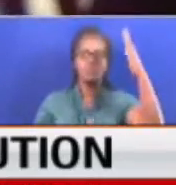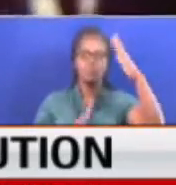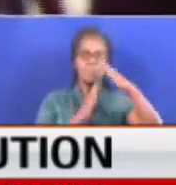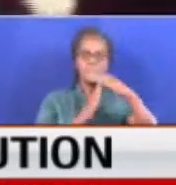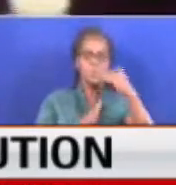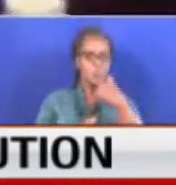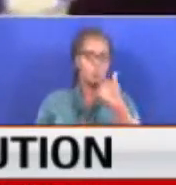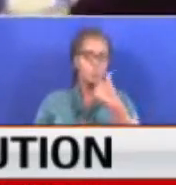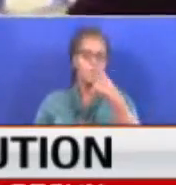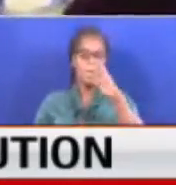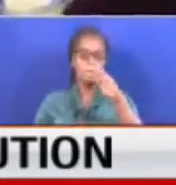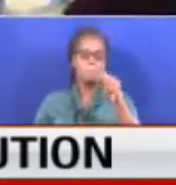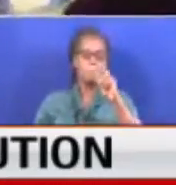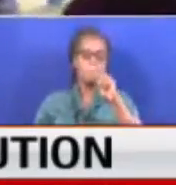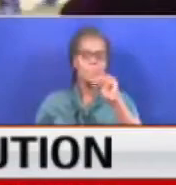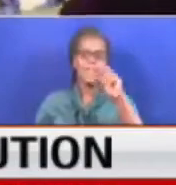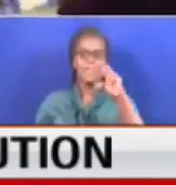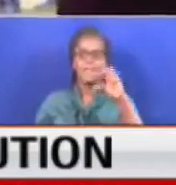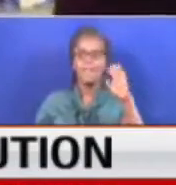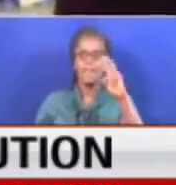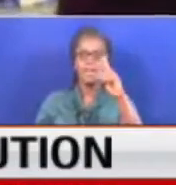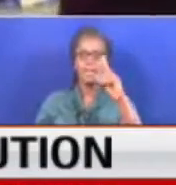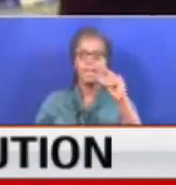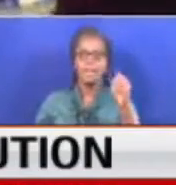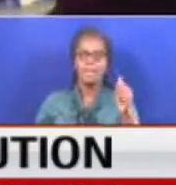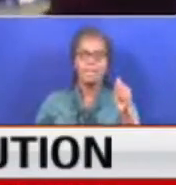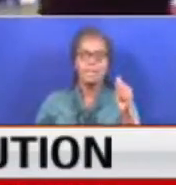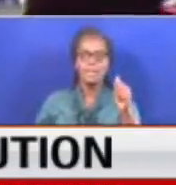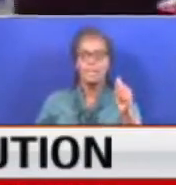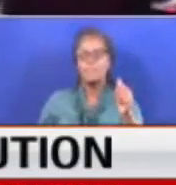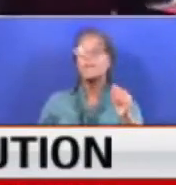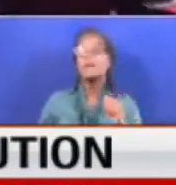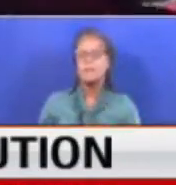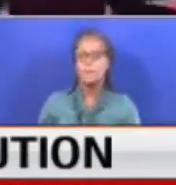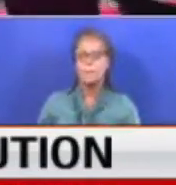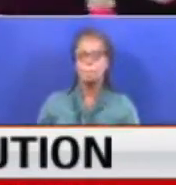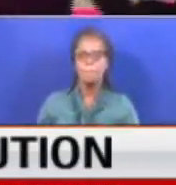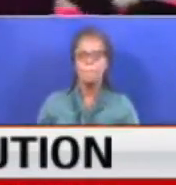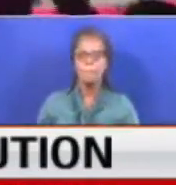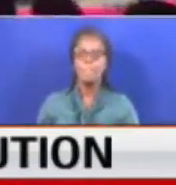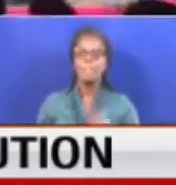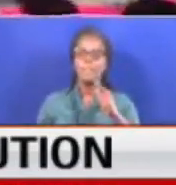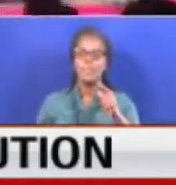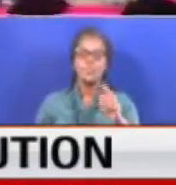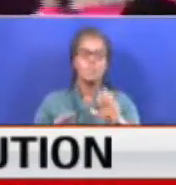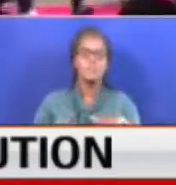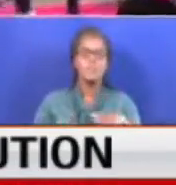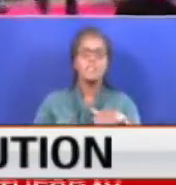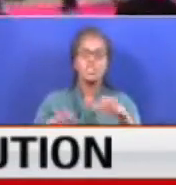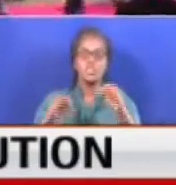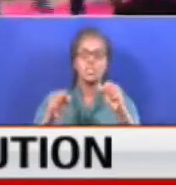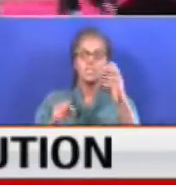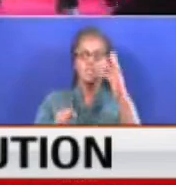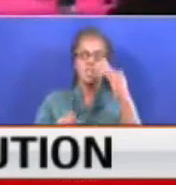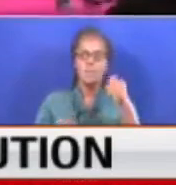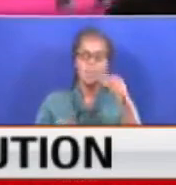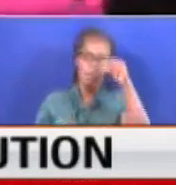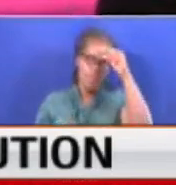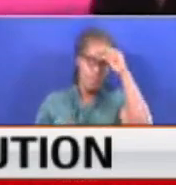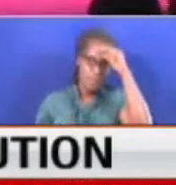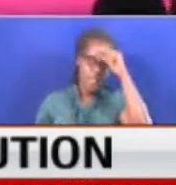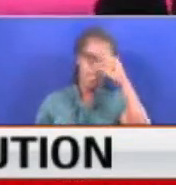David Bagenda, who is a country director, MasterCard Foundation Kenya. The session will be chaired by Governor Simon